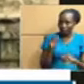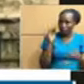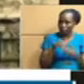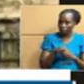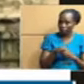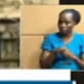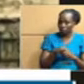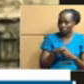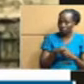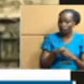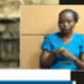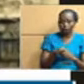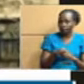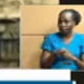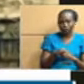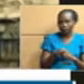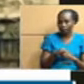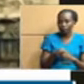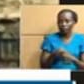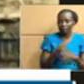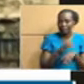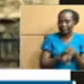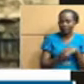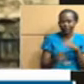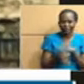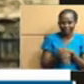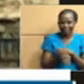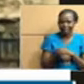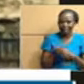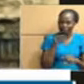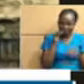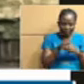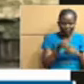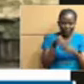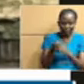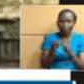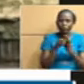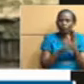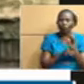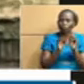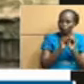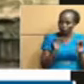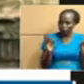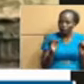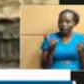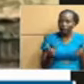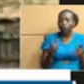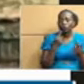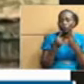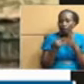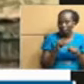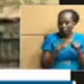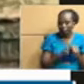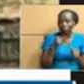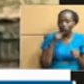have absolutely no reach within any of these defined schemes. And therefore, if we're looking at social protection, we